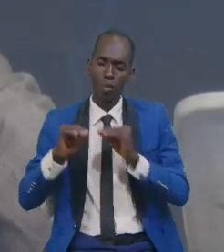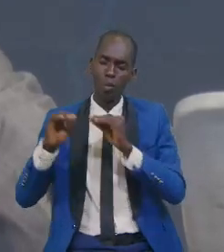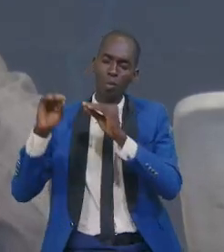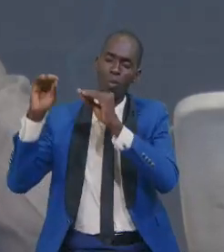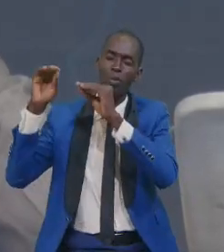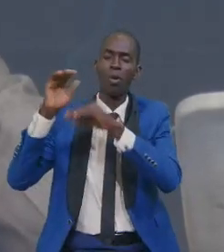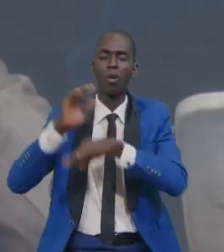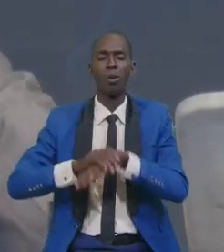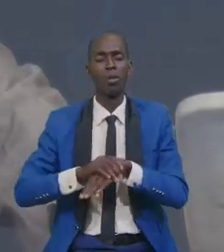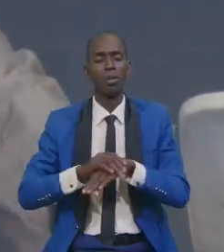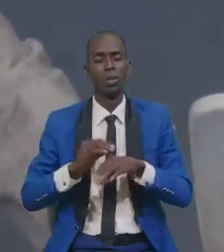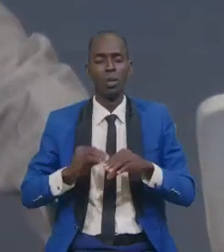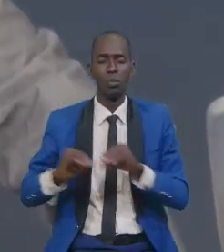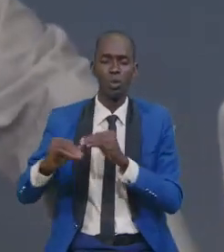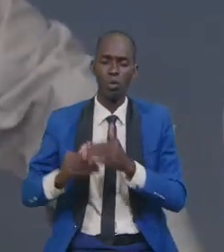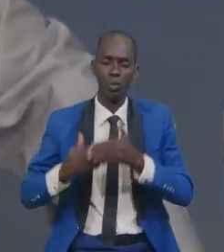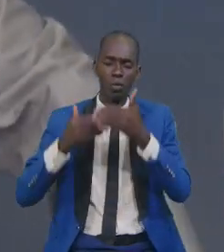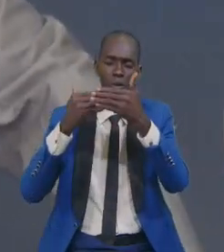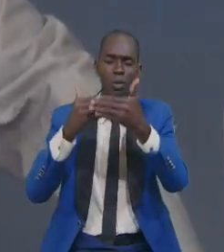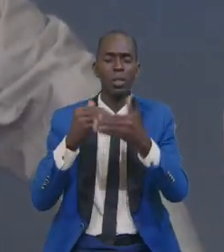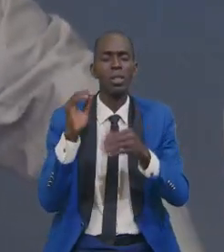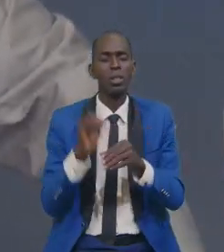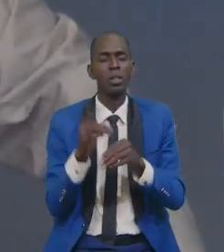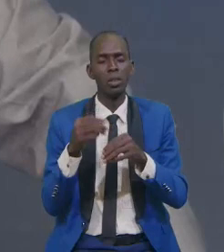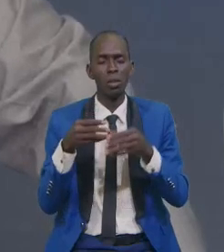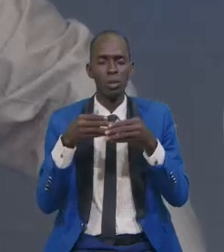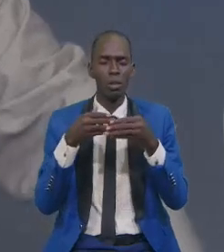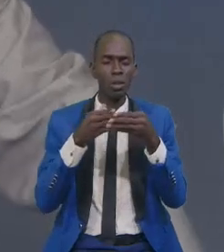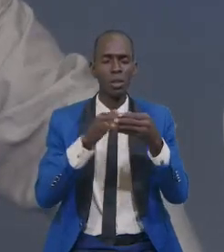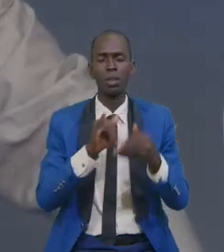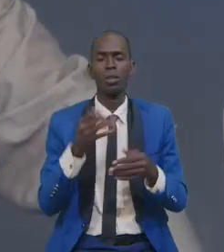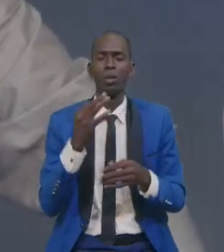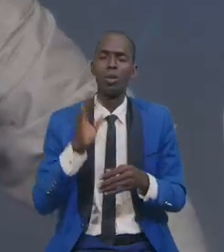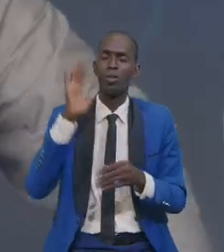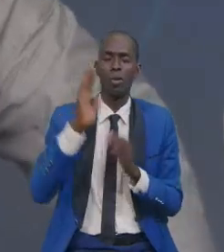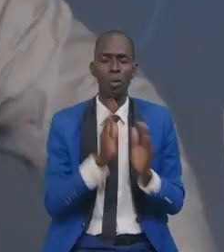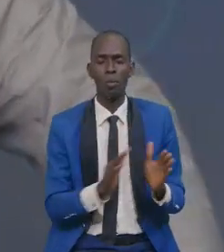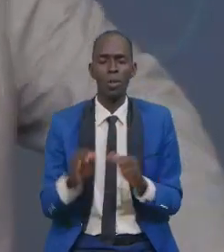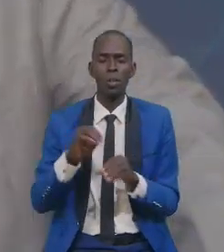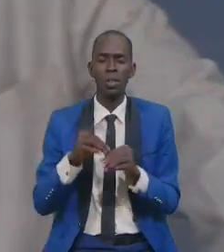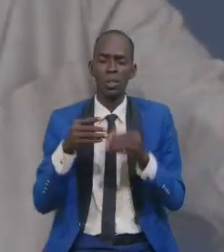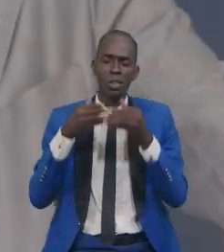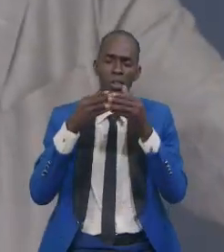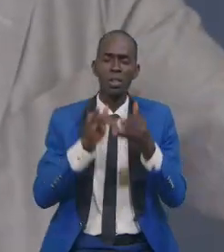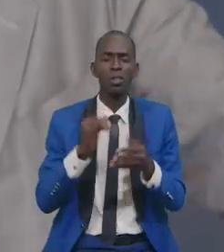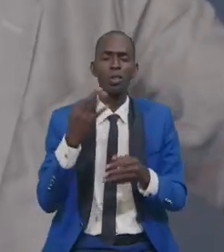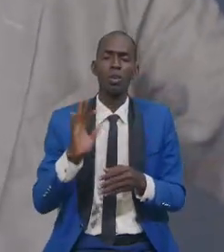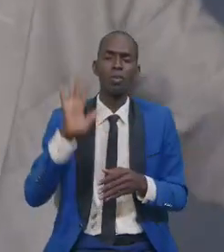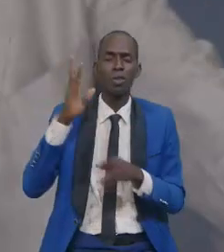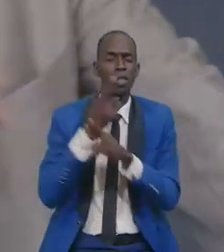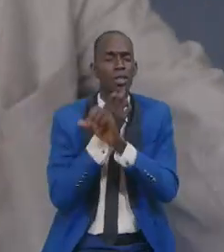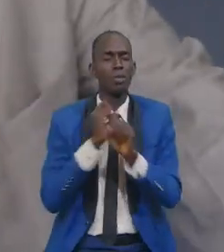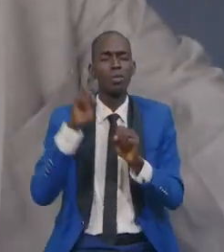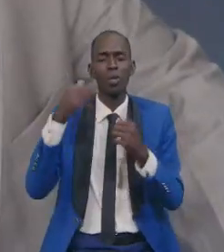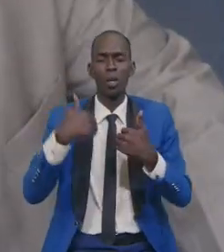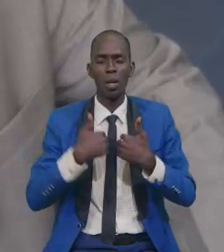move on in the direction of your plan, in the direction of the redemption you have